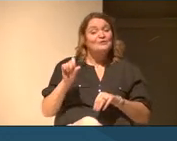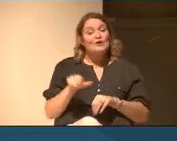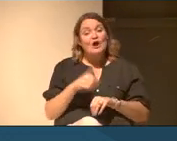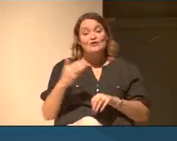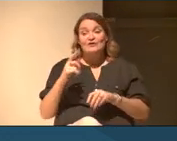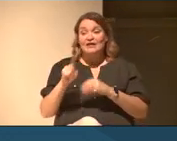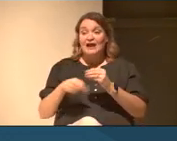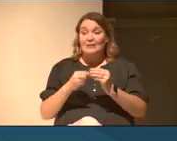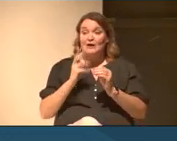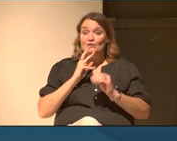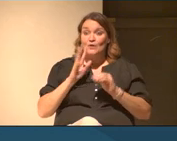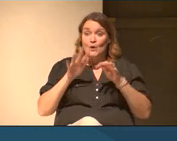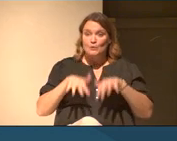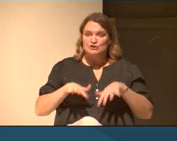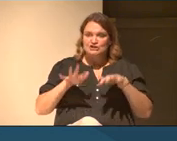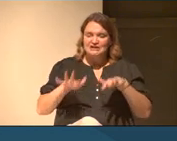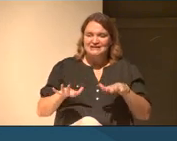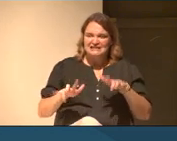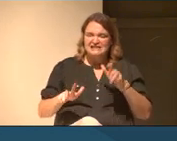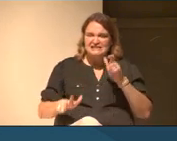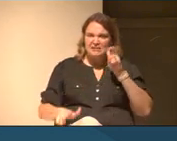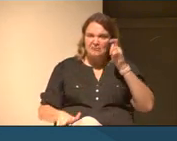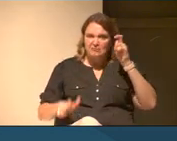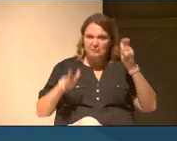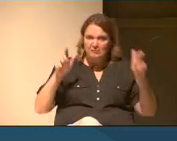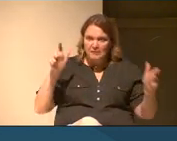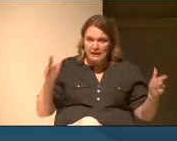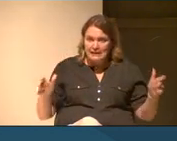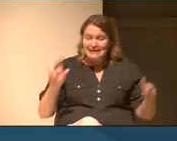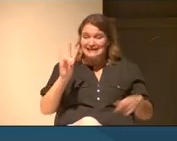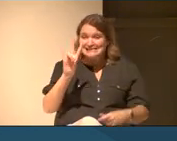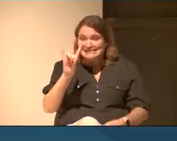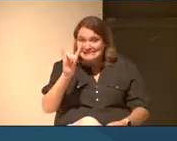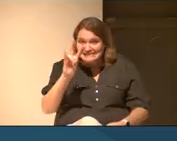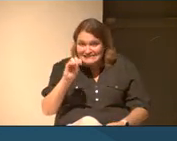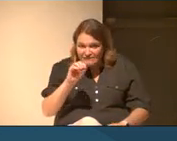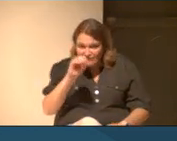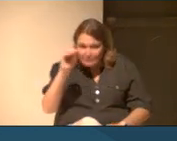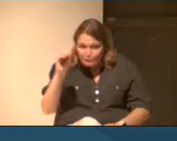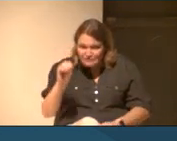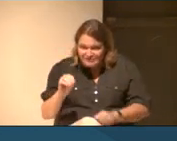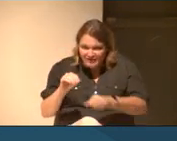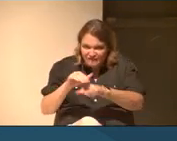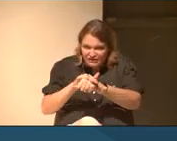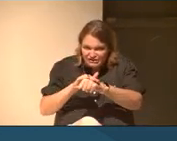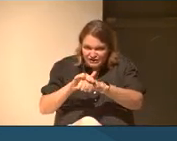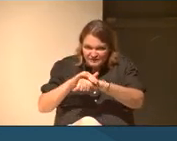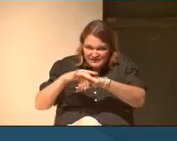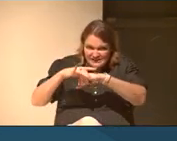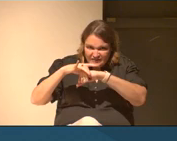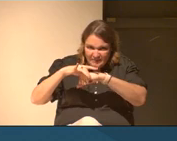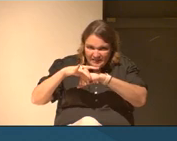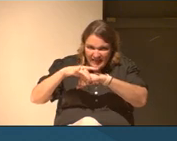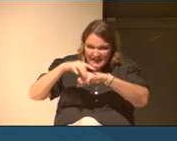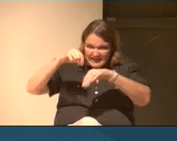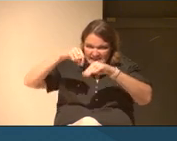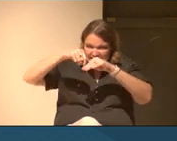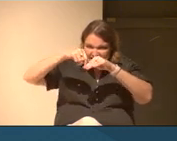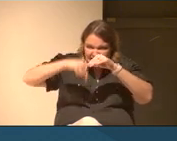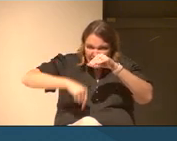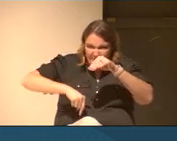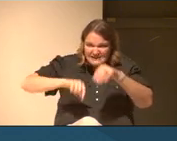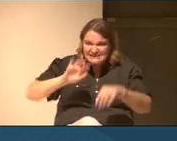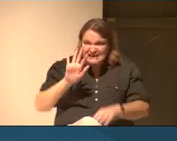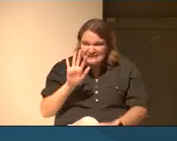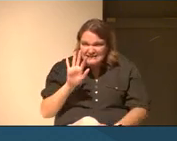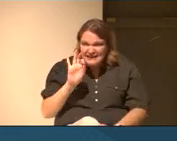it's so big. It covers 70% of the surface of the planet, and because it's so deep, it's about